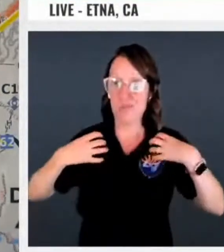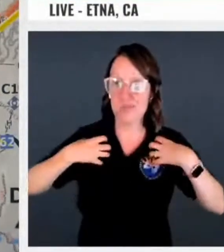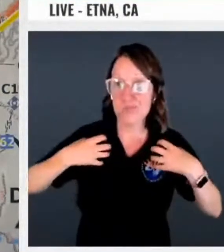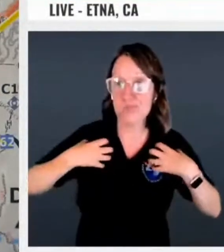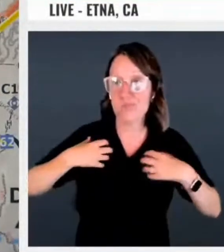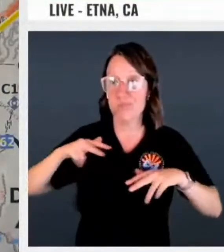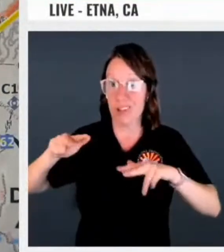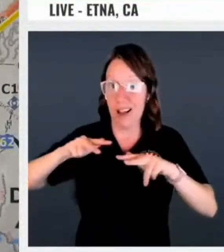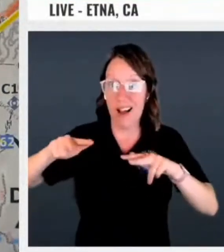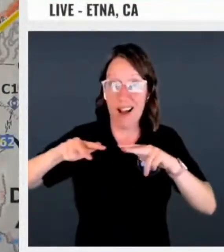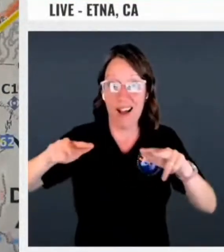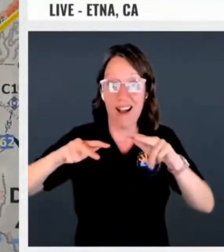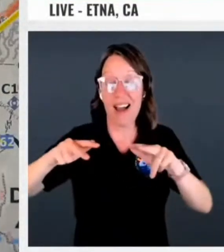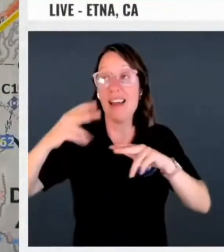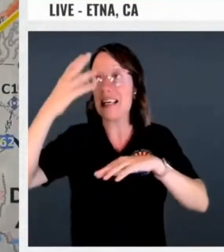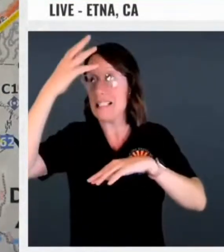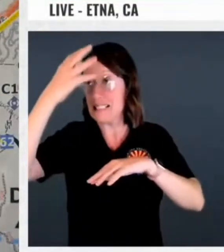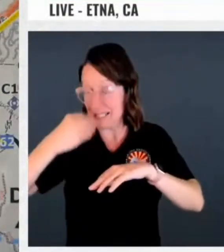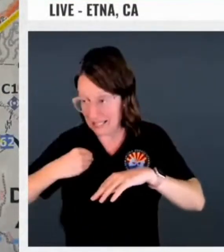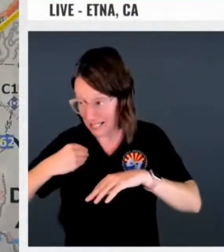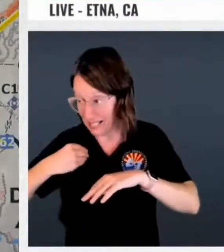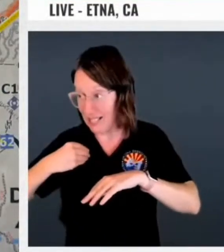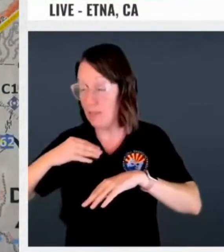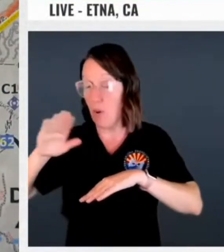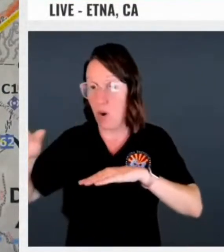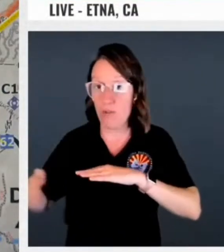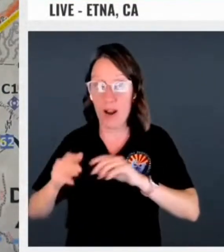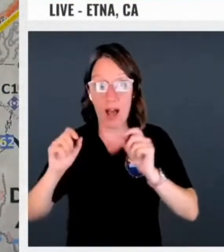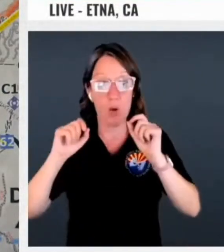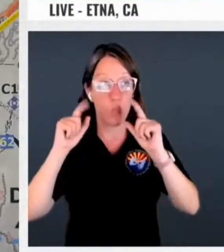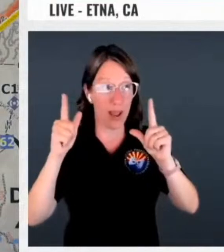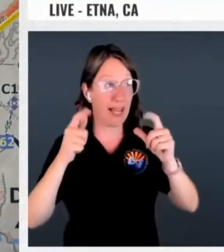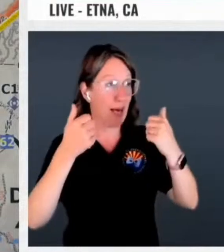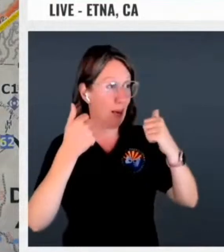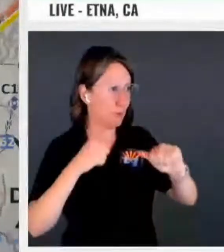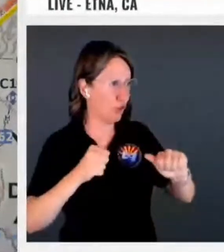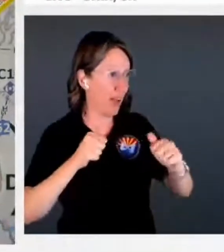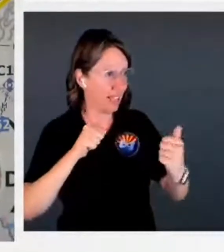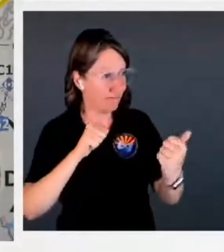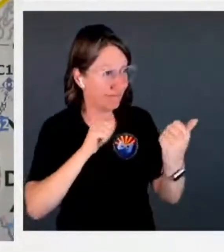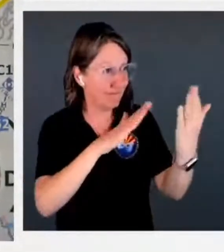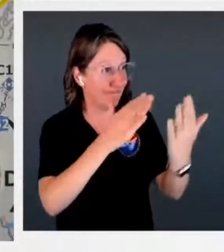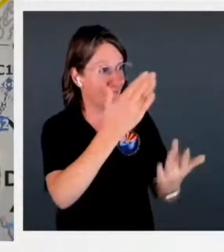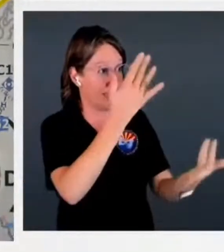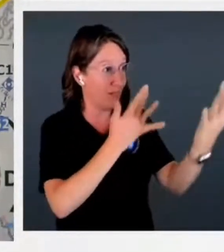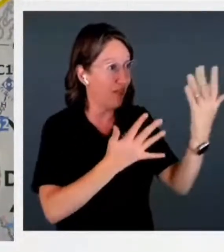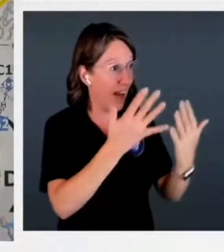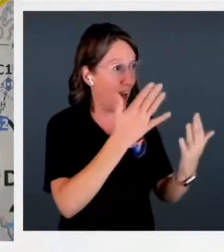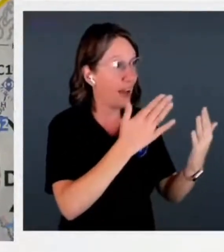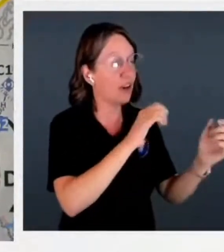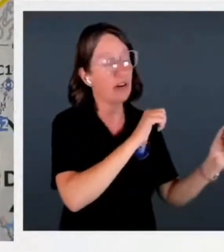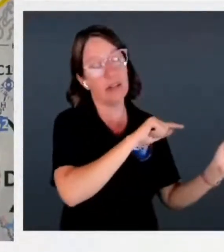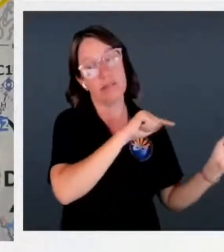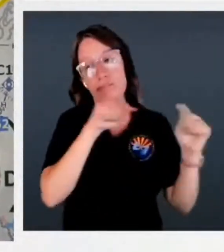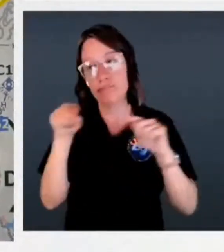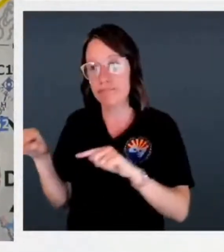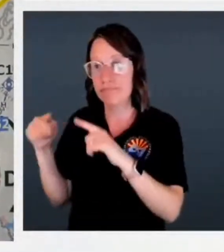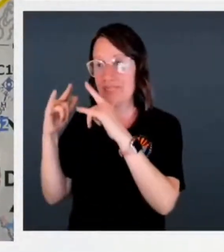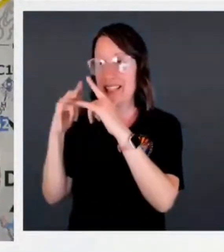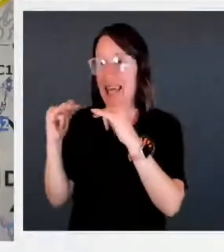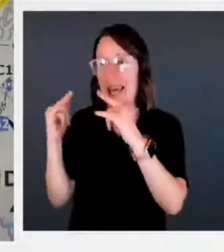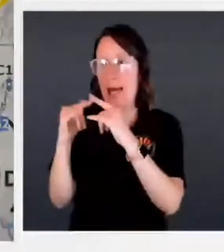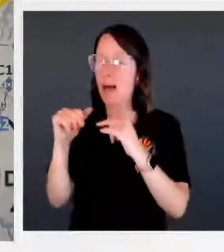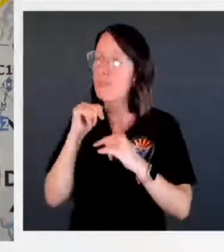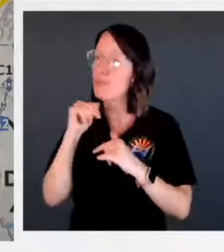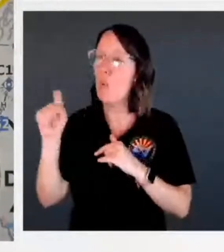some sleep at night and then wake up again and then go after the fire again without having to walk back out. So that's a